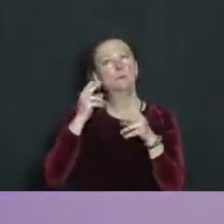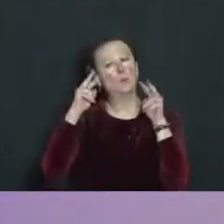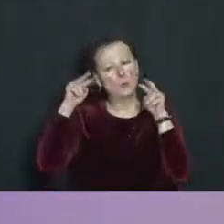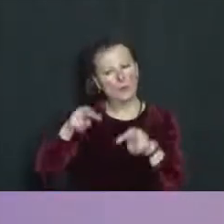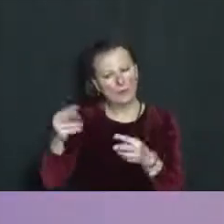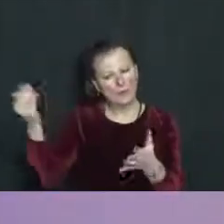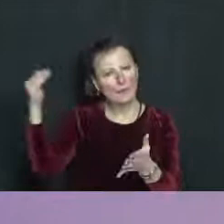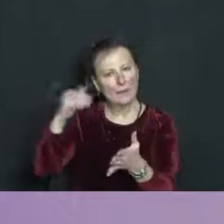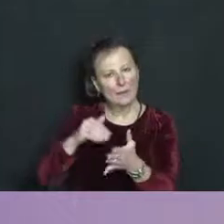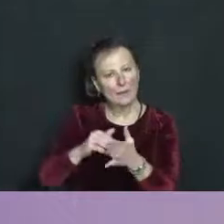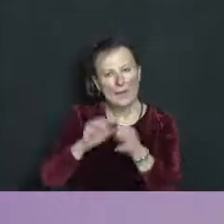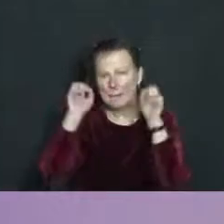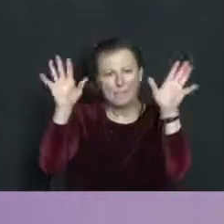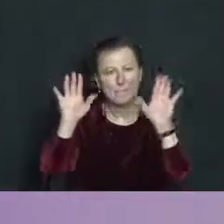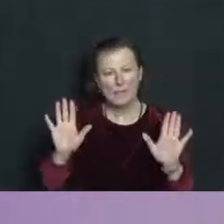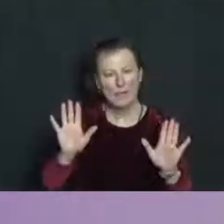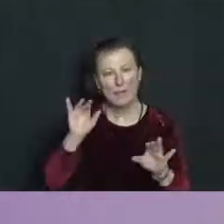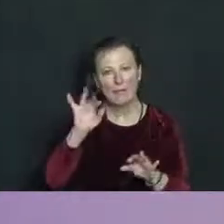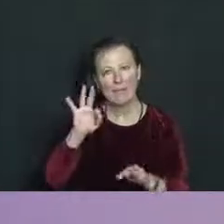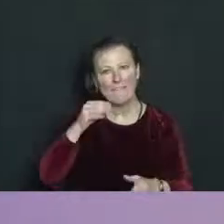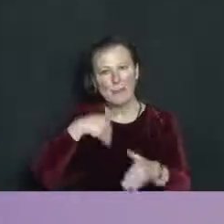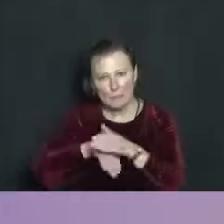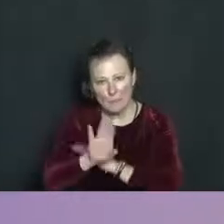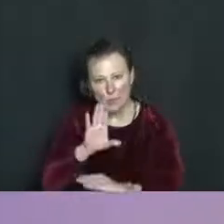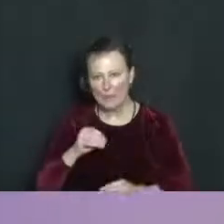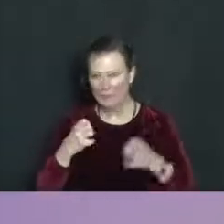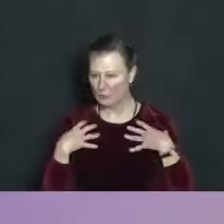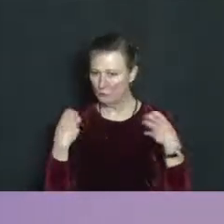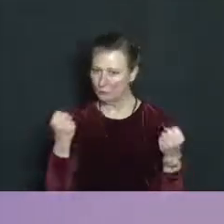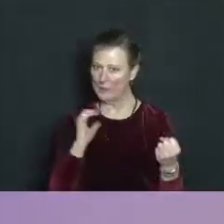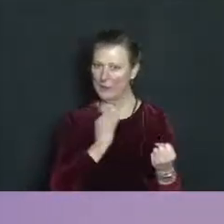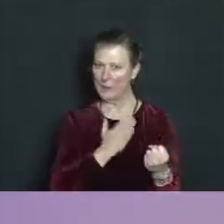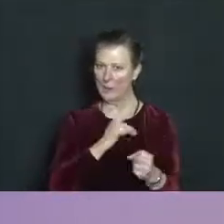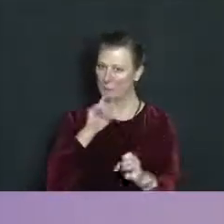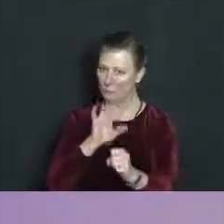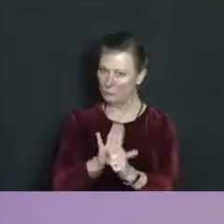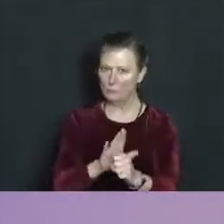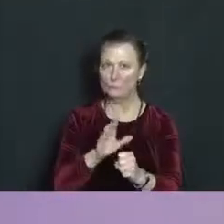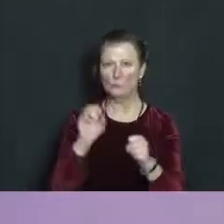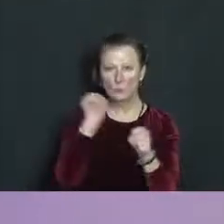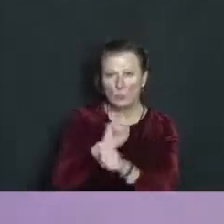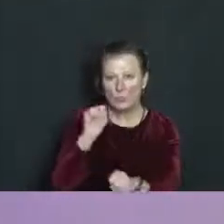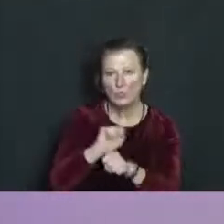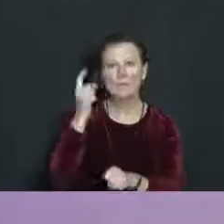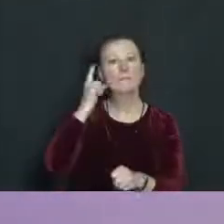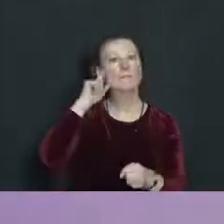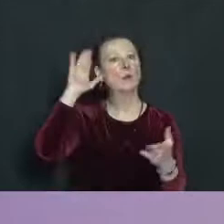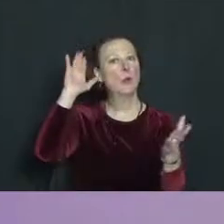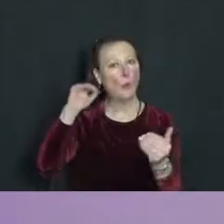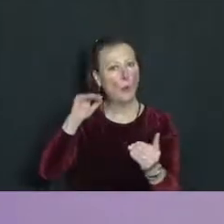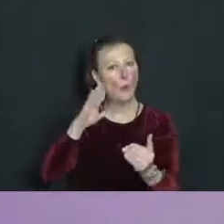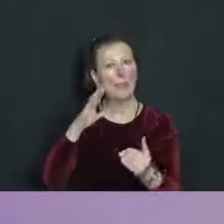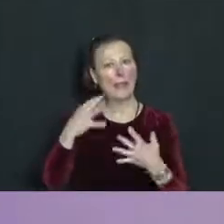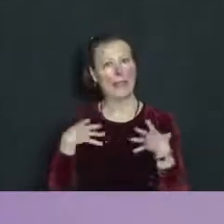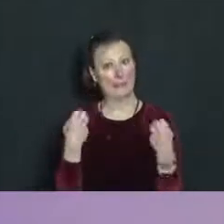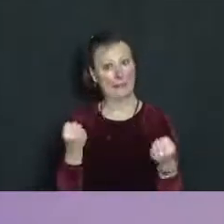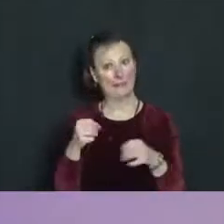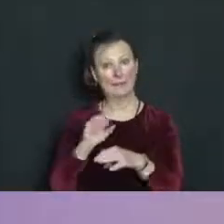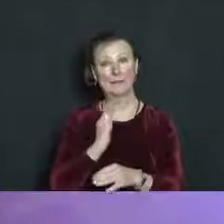birth and to strengthen our resolution to work for hope and healing in our